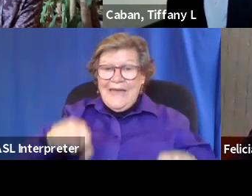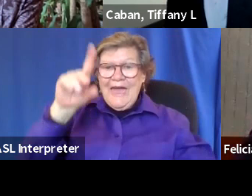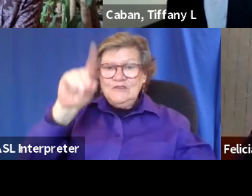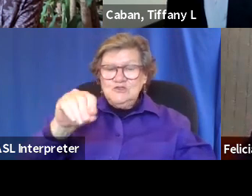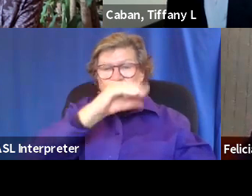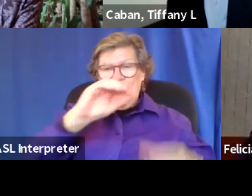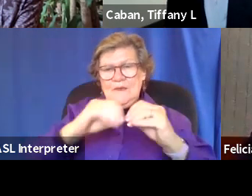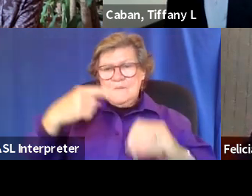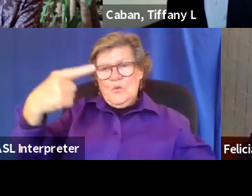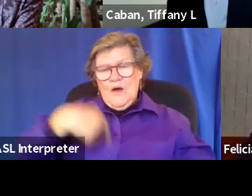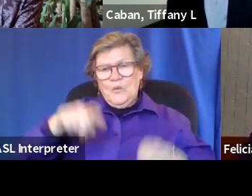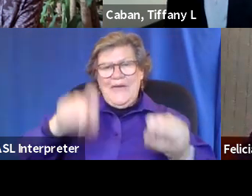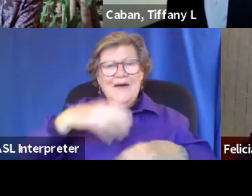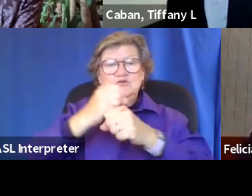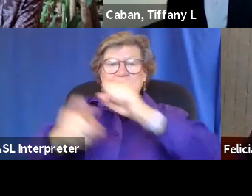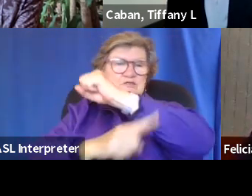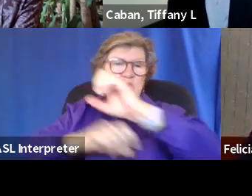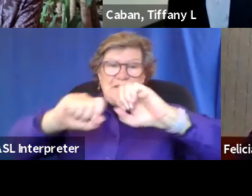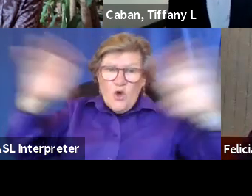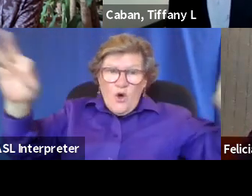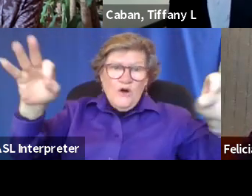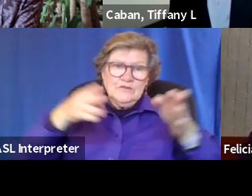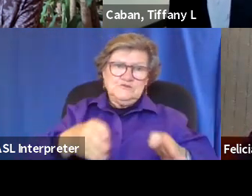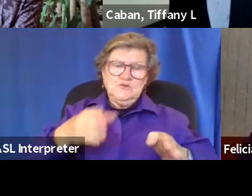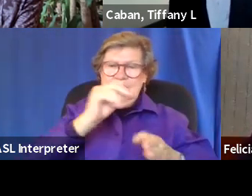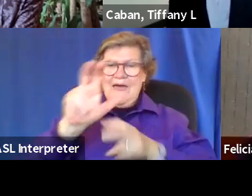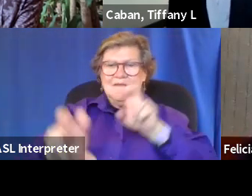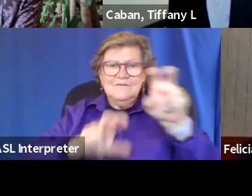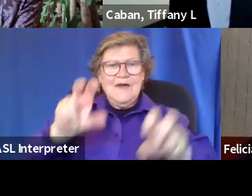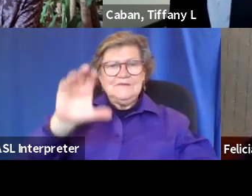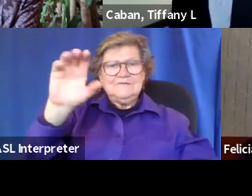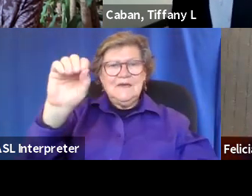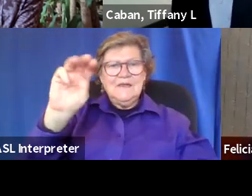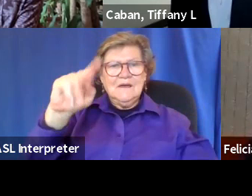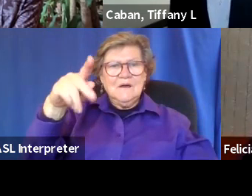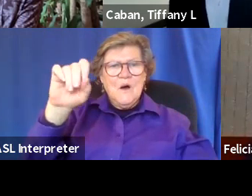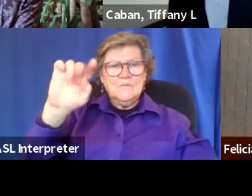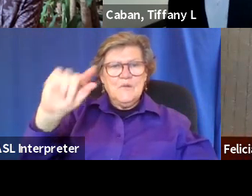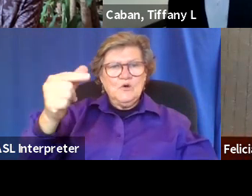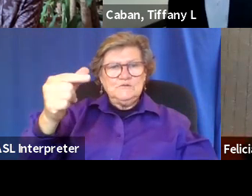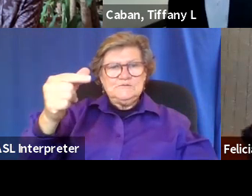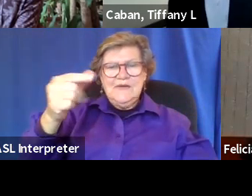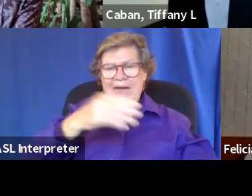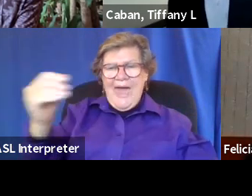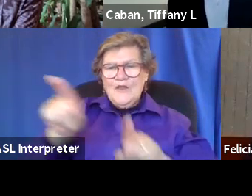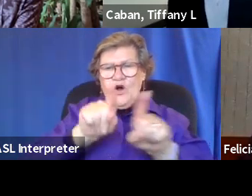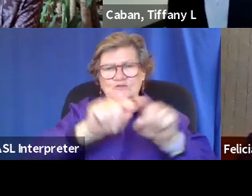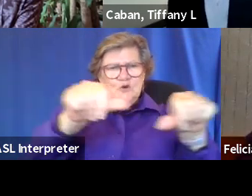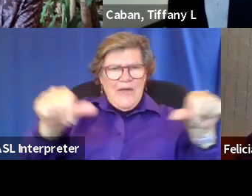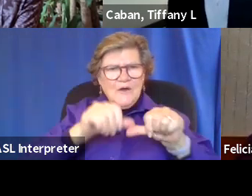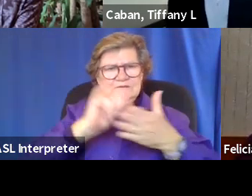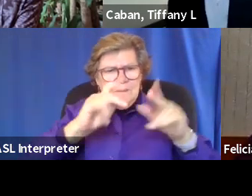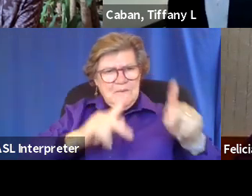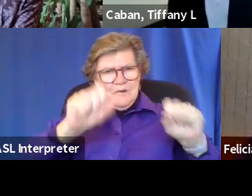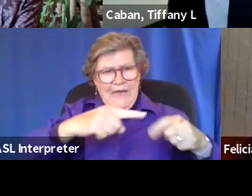number one, we need to get the trash off the streets. We need to invest in composting. We need to get more areas where people can